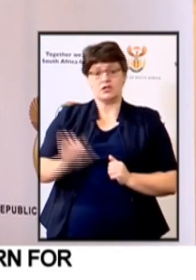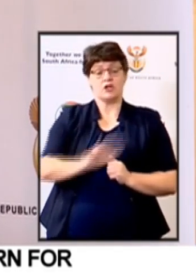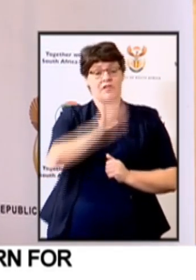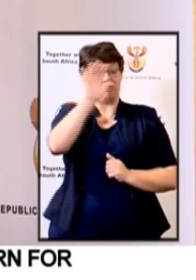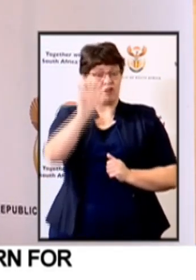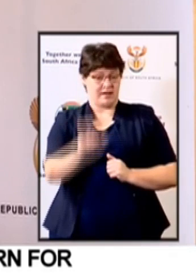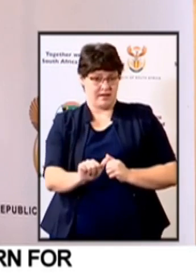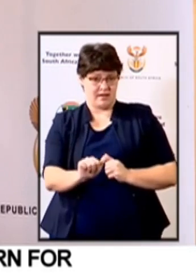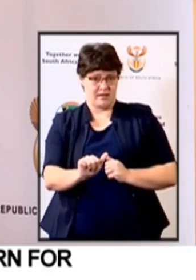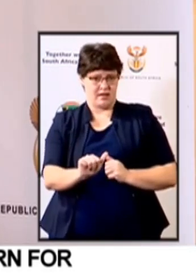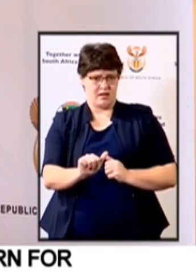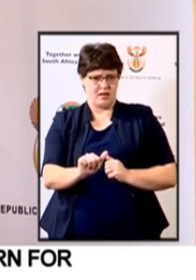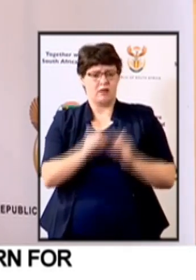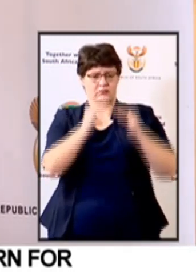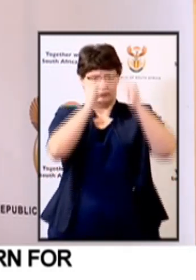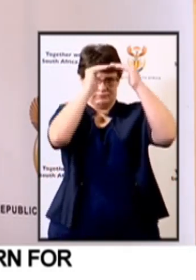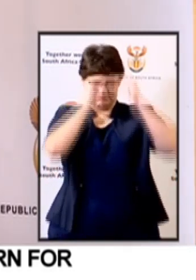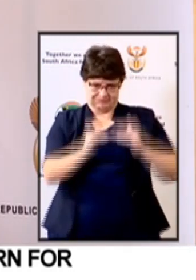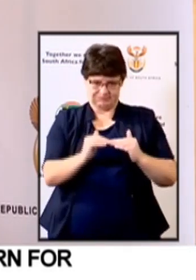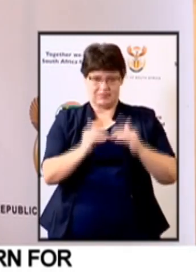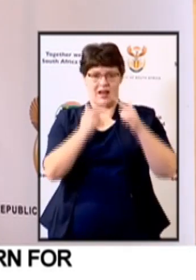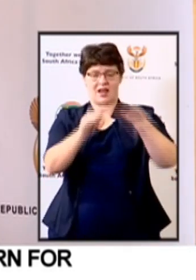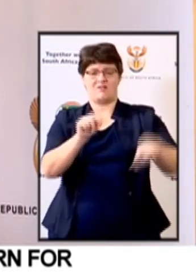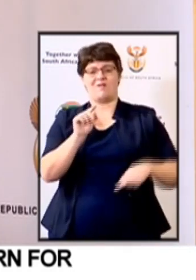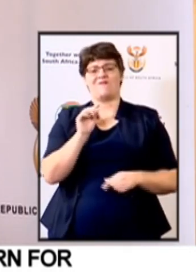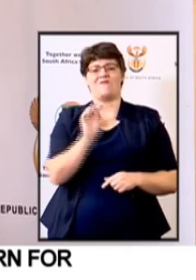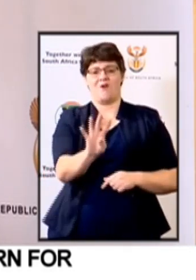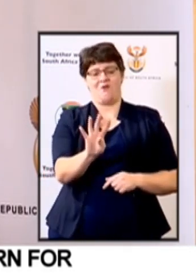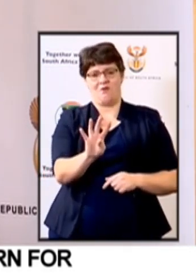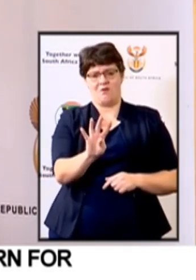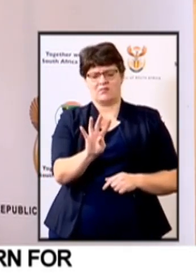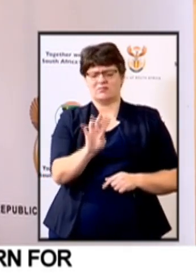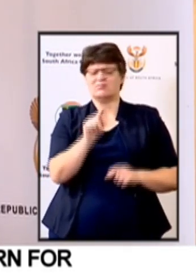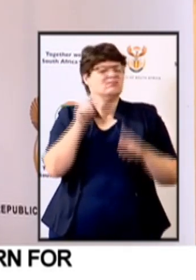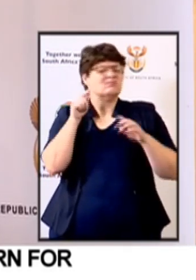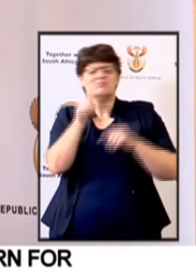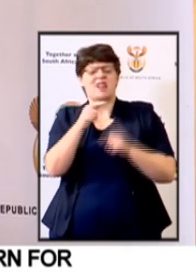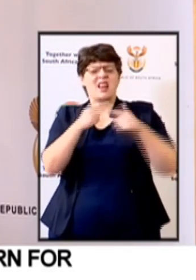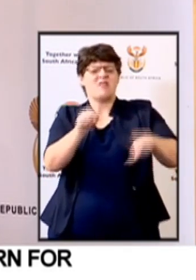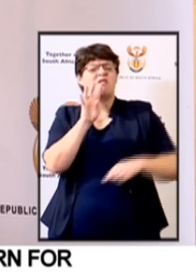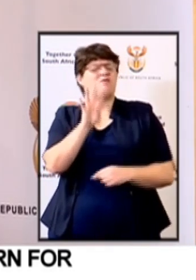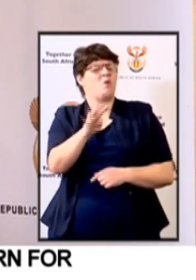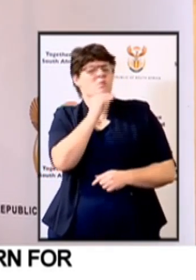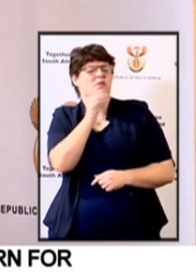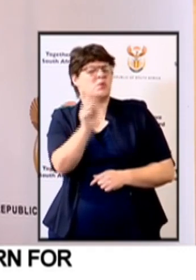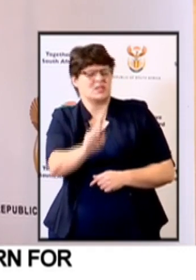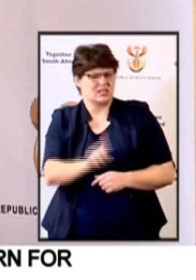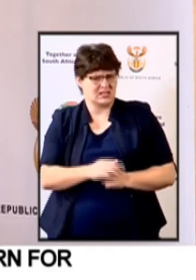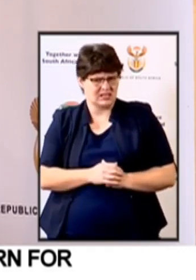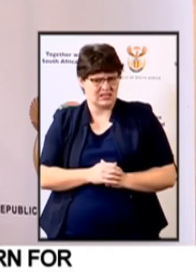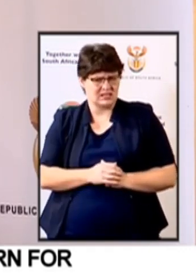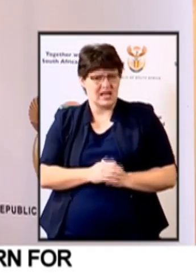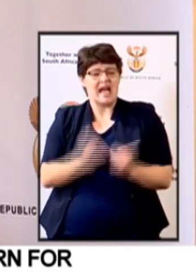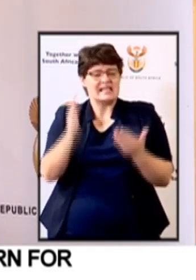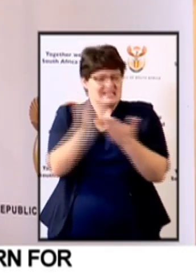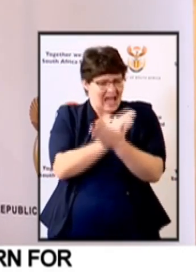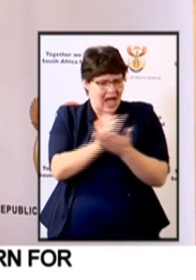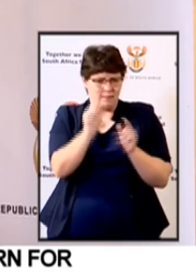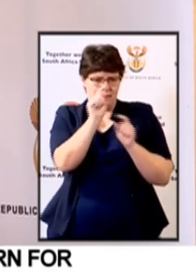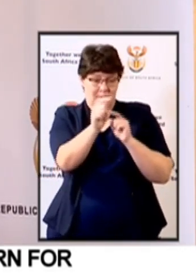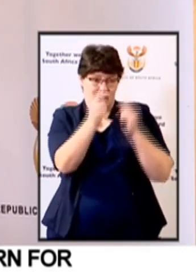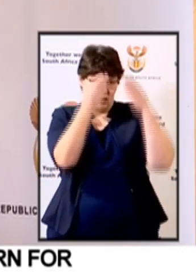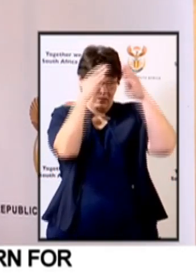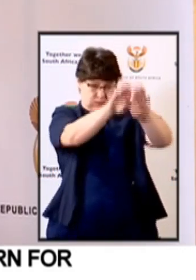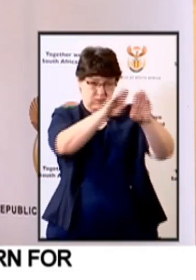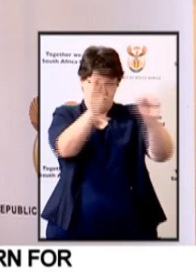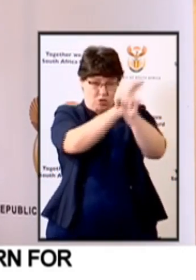now at level 4, and level 4 allows for the easing of some of the restrictions put